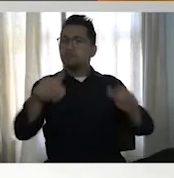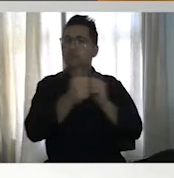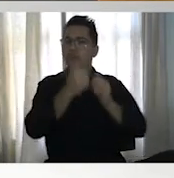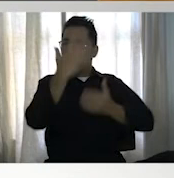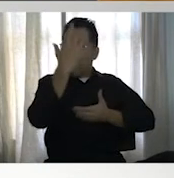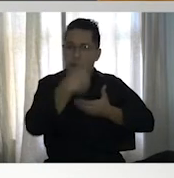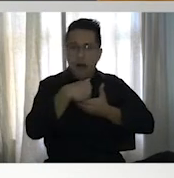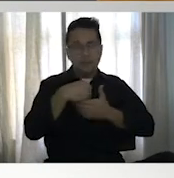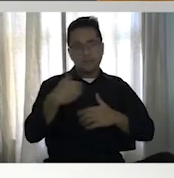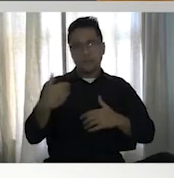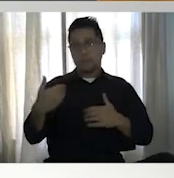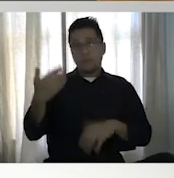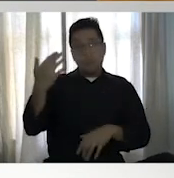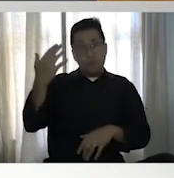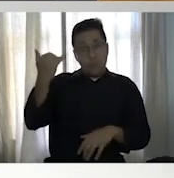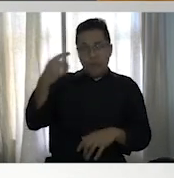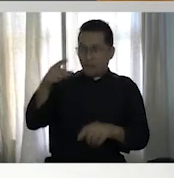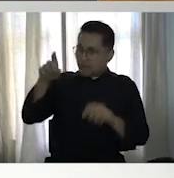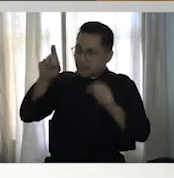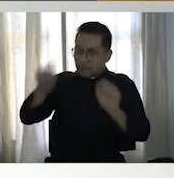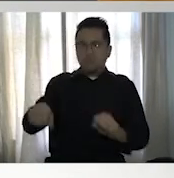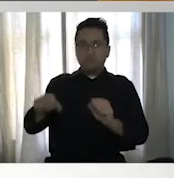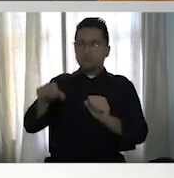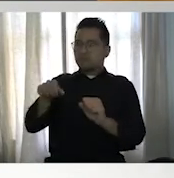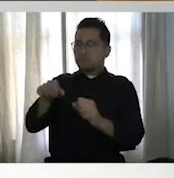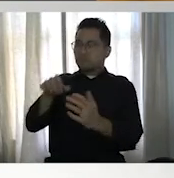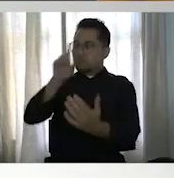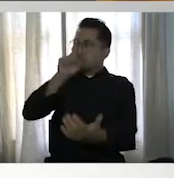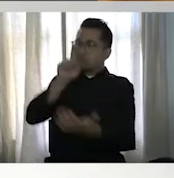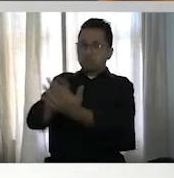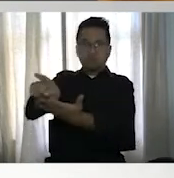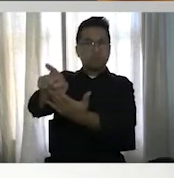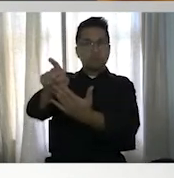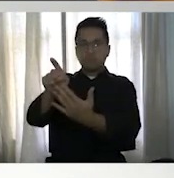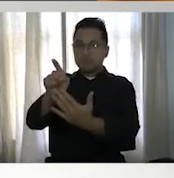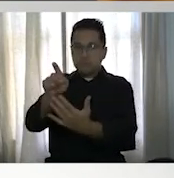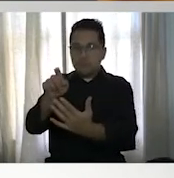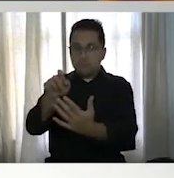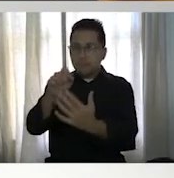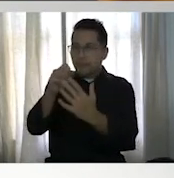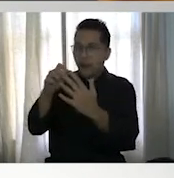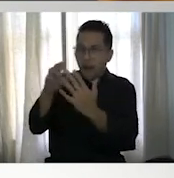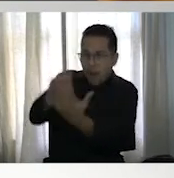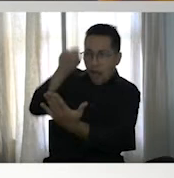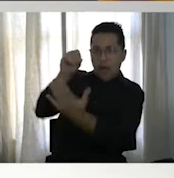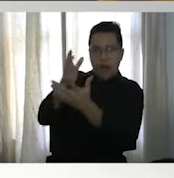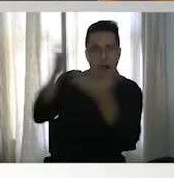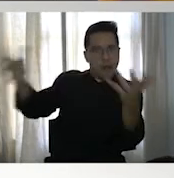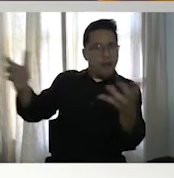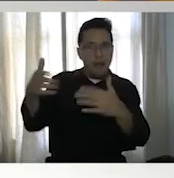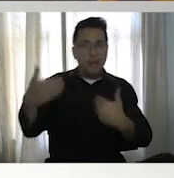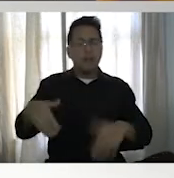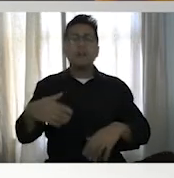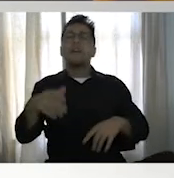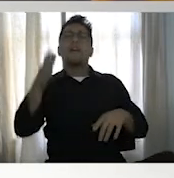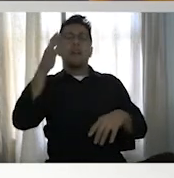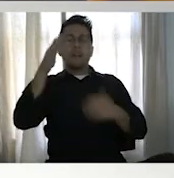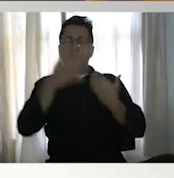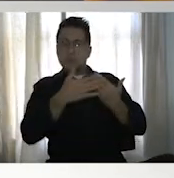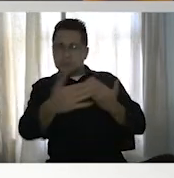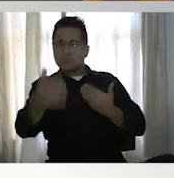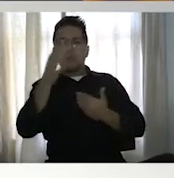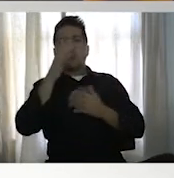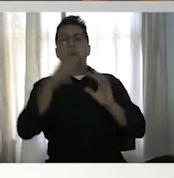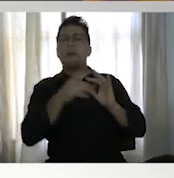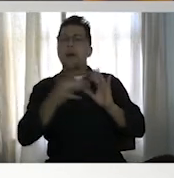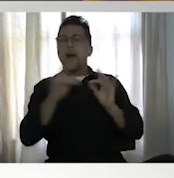to absolutely love and learn from this. And we'll be mentioning some of the others as we go along.